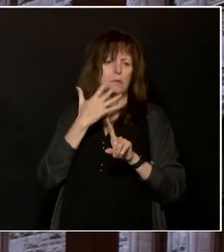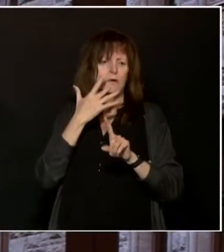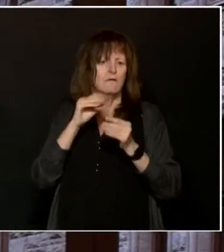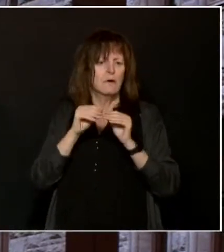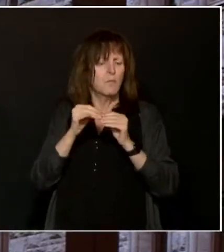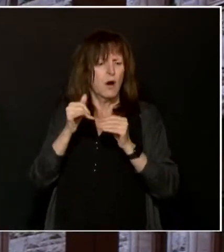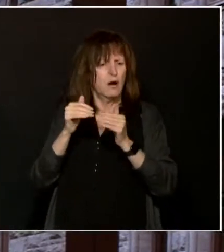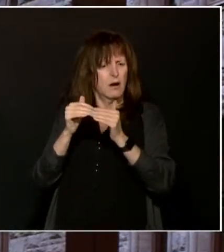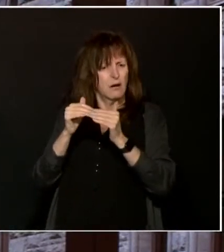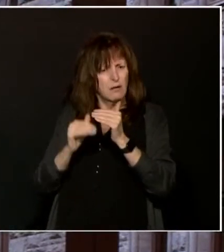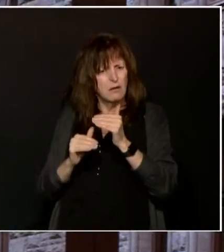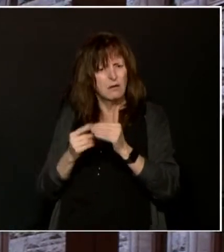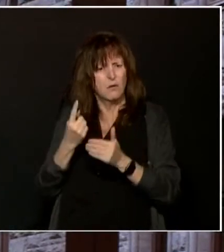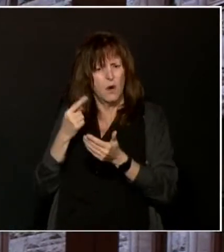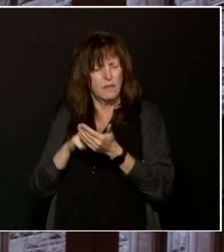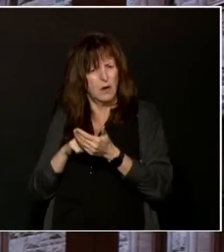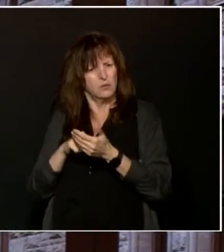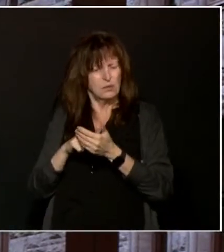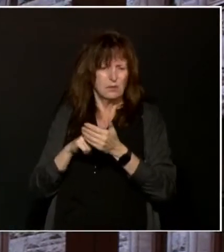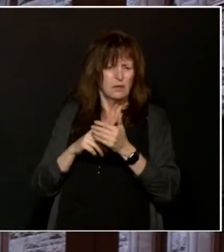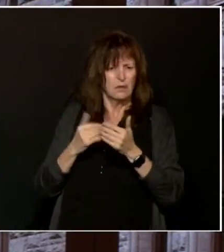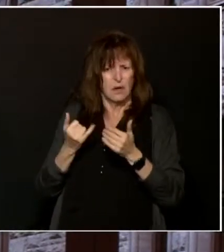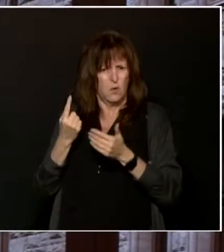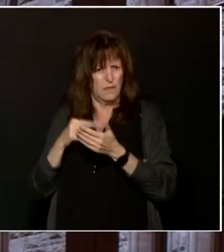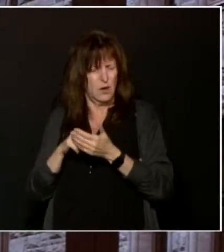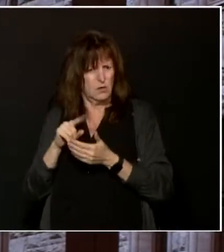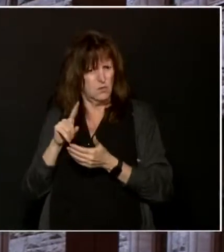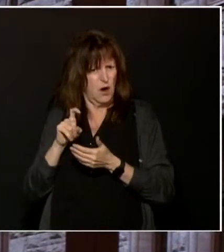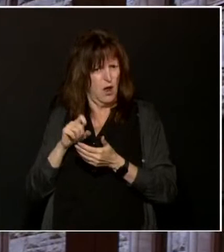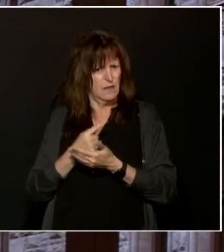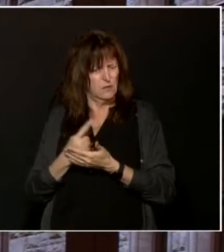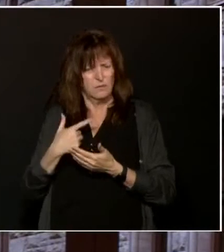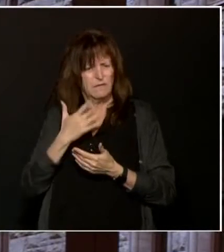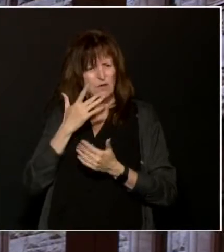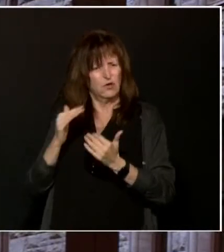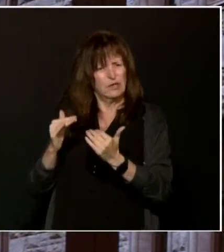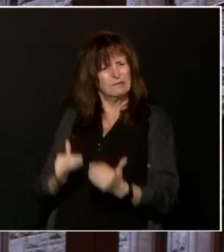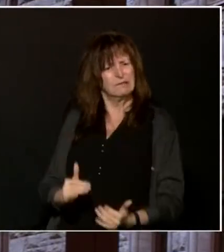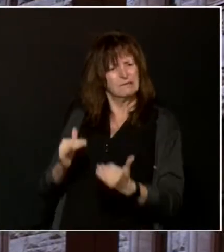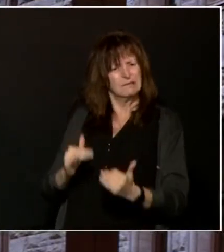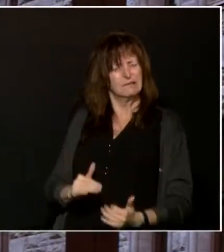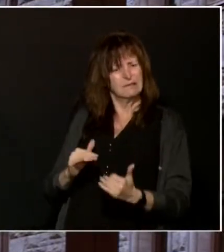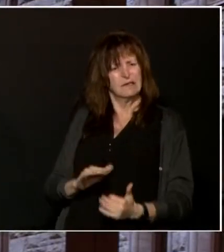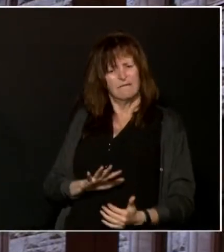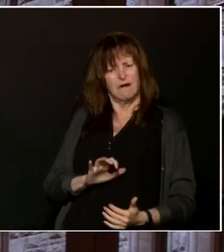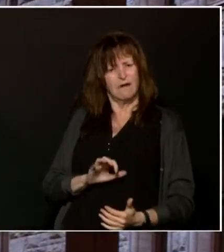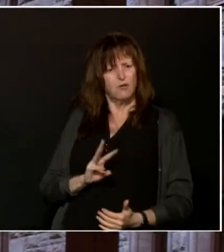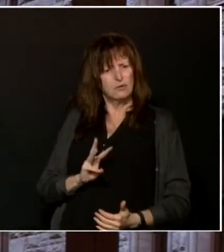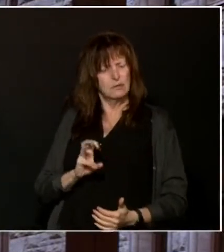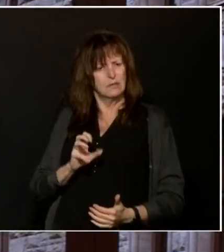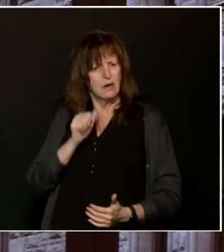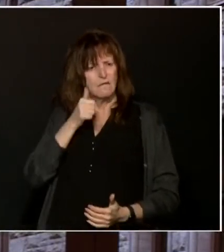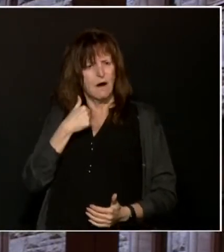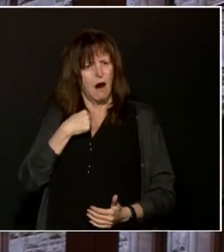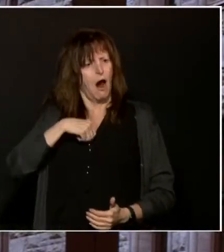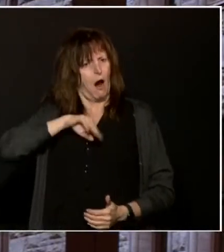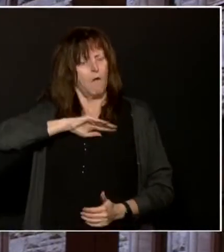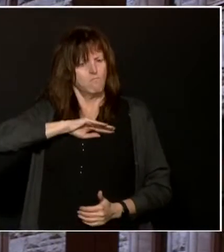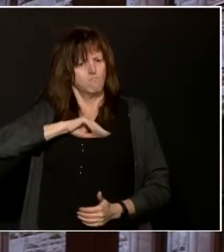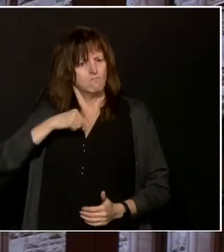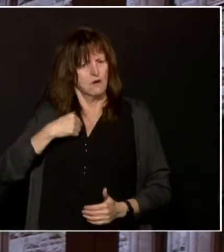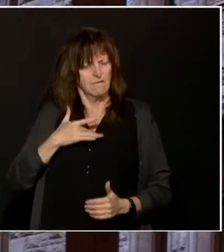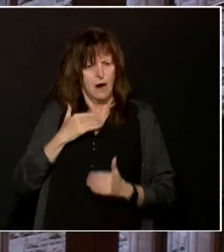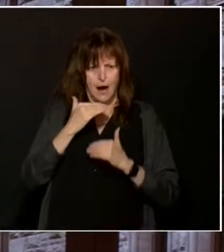mark this week. I was looking at more of the range of about 500 to 600 per day that we would like to see to get down